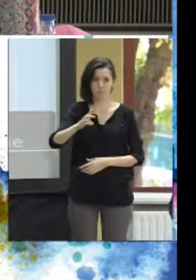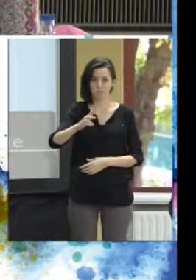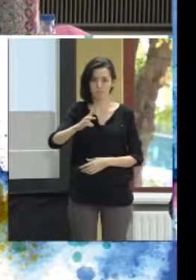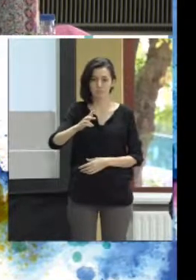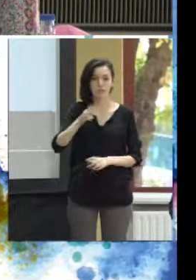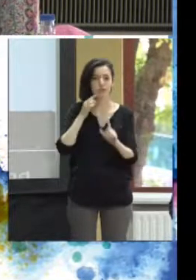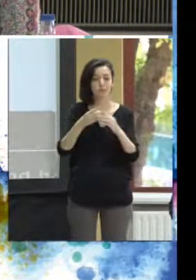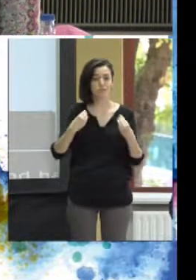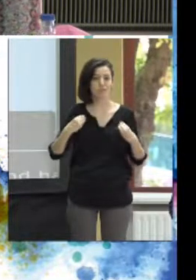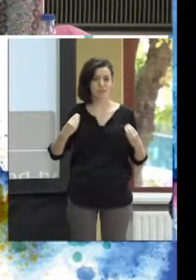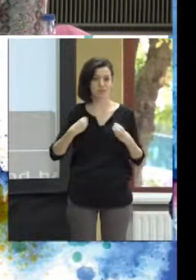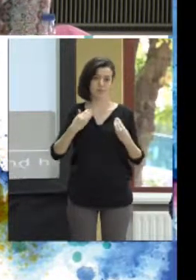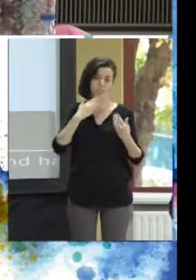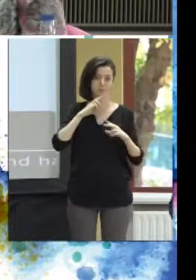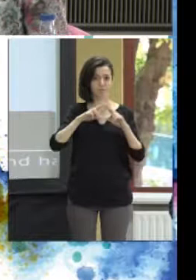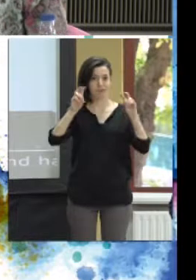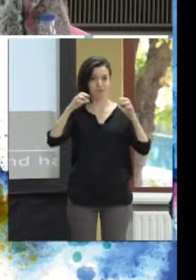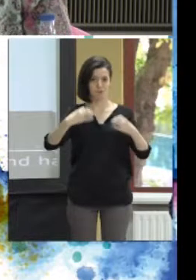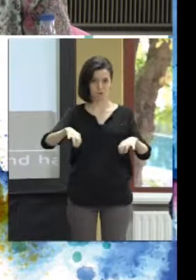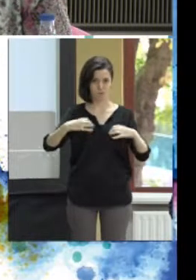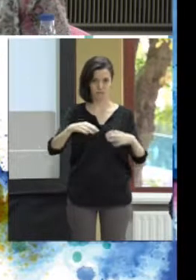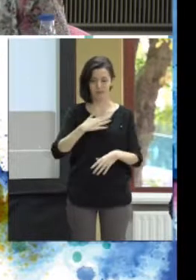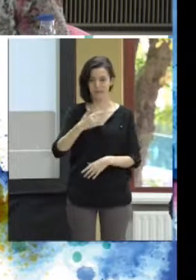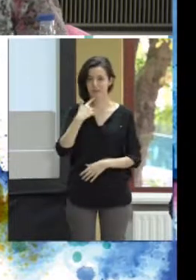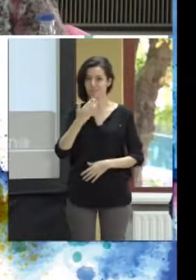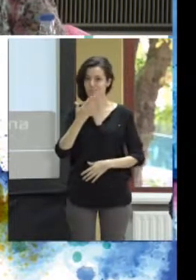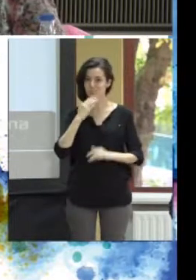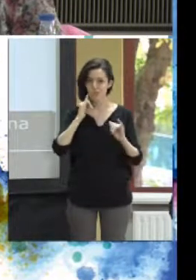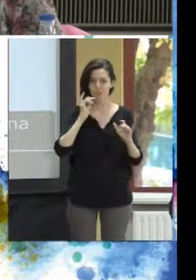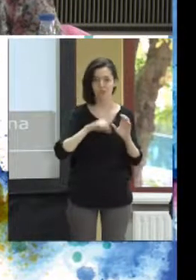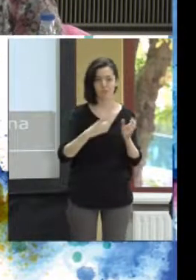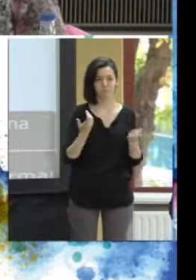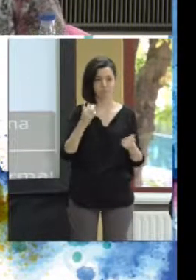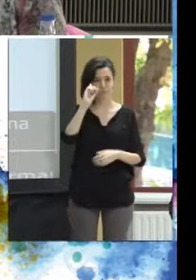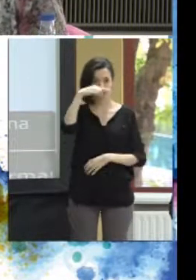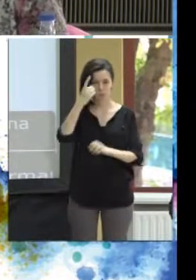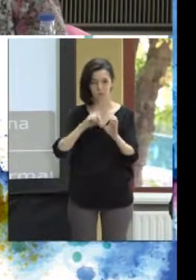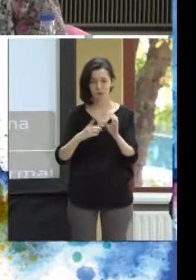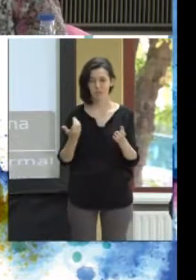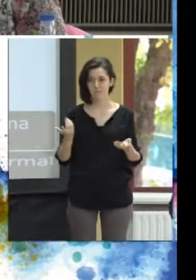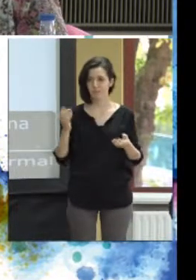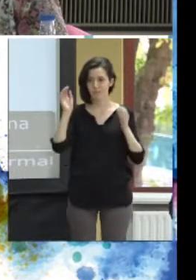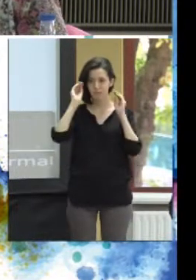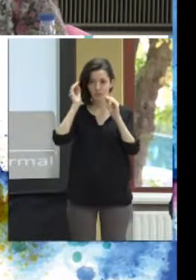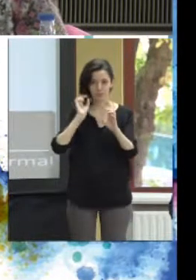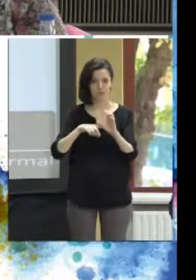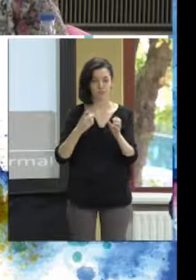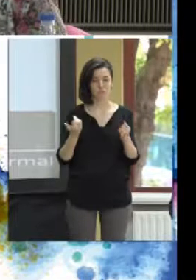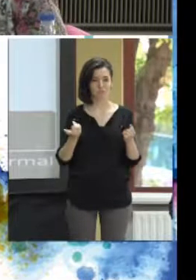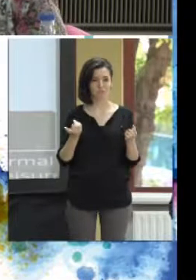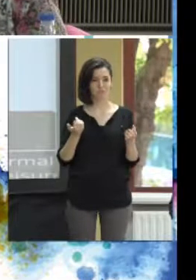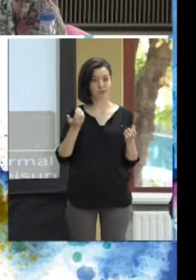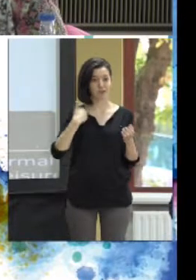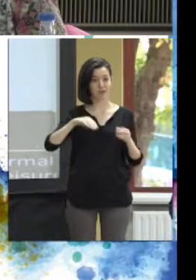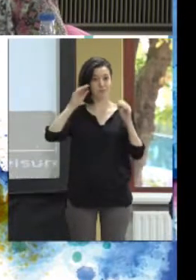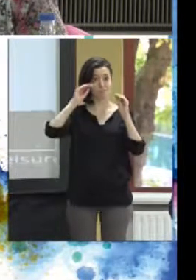lead the most normal life possible. They must have access to leisure, to culture, to training. And